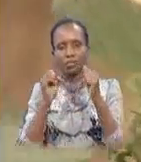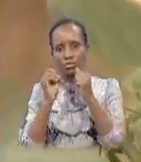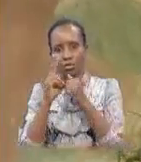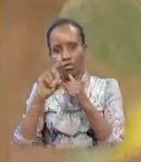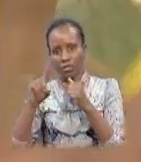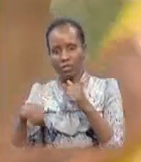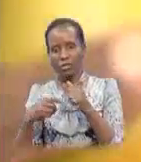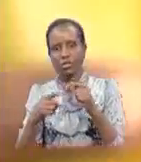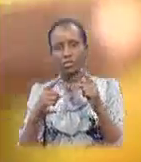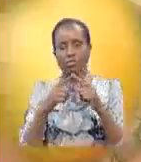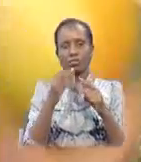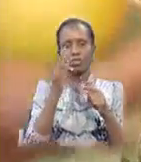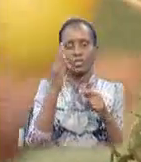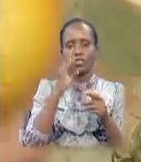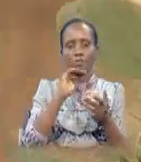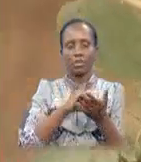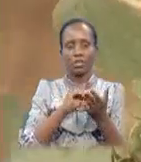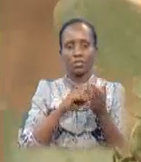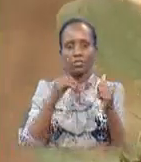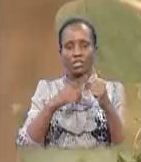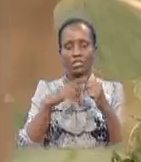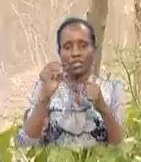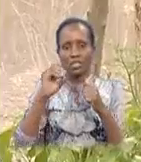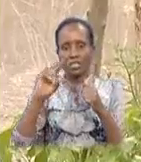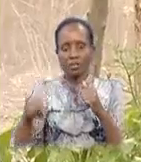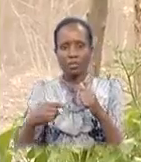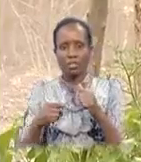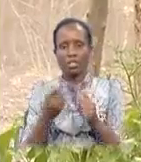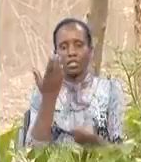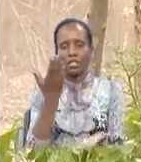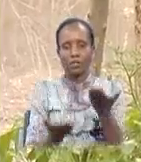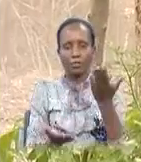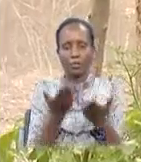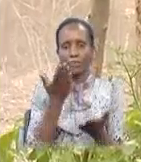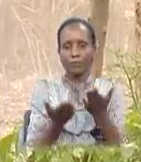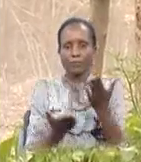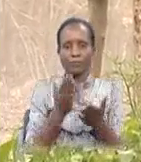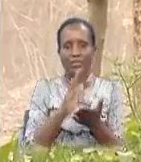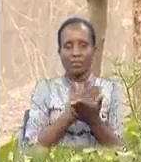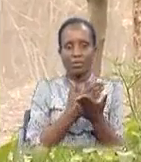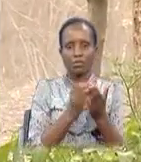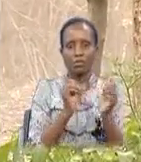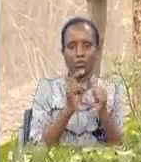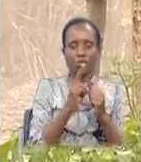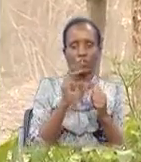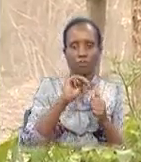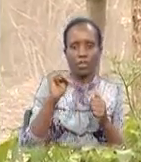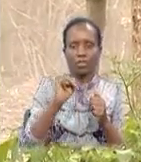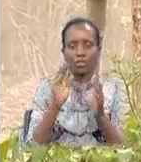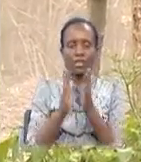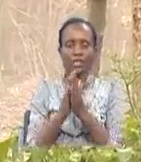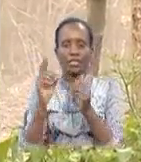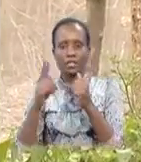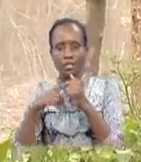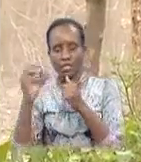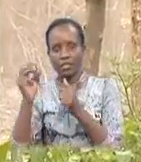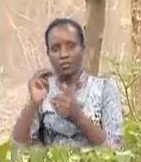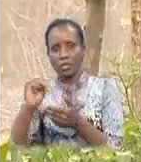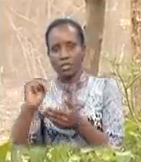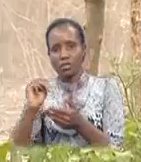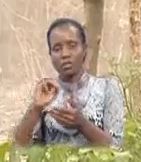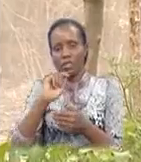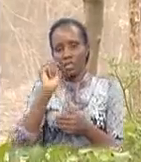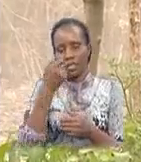612,000 to 3,060,000 kg, worth of between 12 million and 60 million Kenya